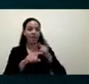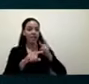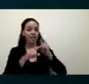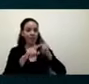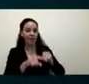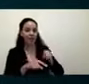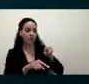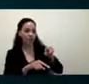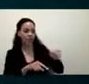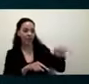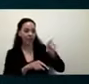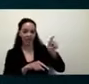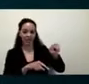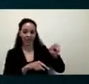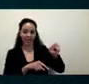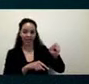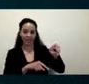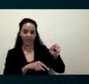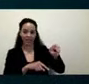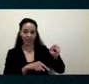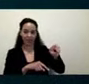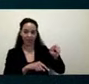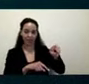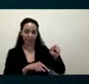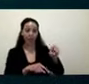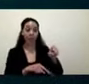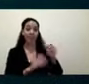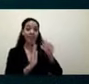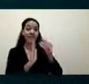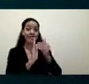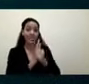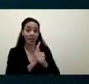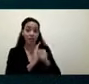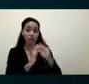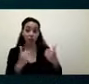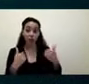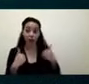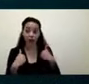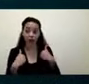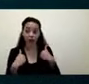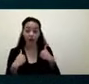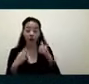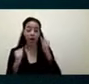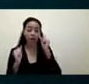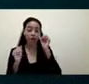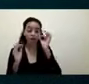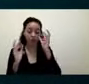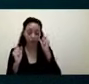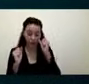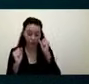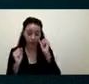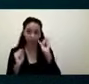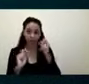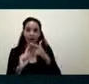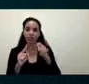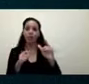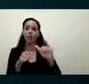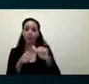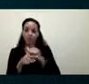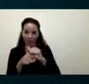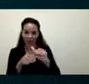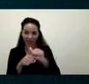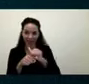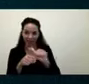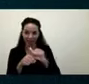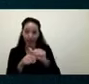the skills that you have to do the work you do as a professional are extraordinary. And that is a function of training. And it is also a